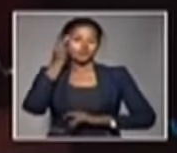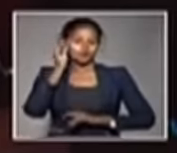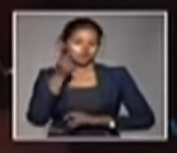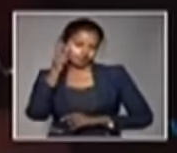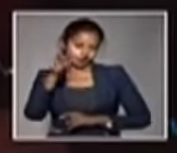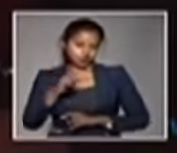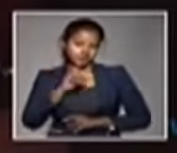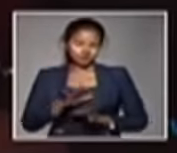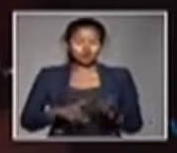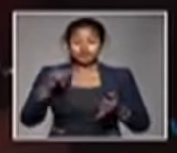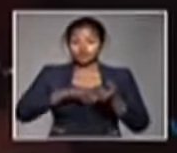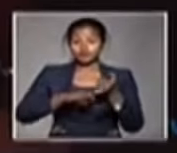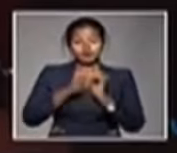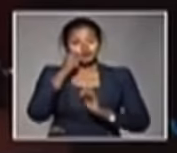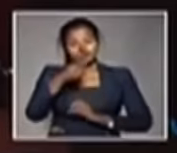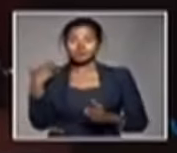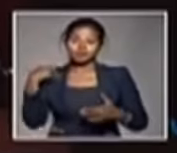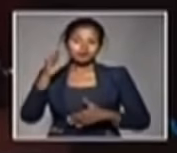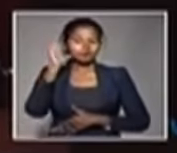Sirisena and Shavendra Silva as well.